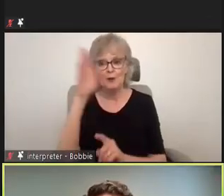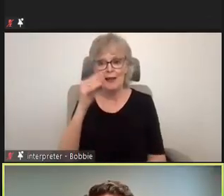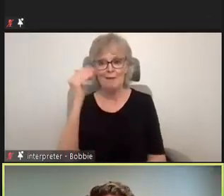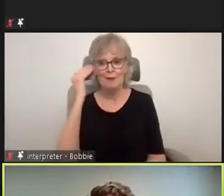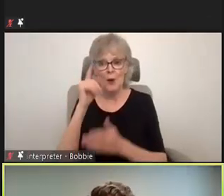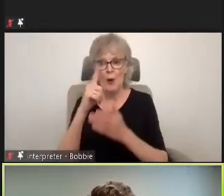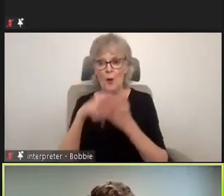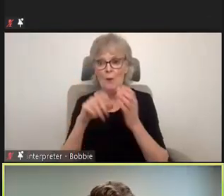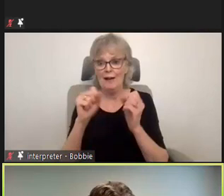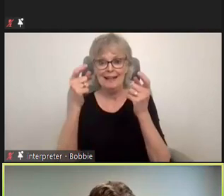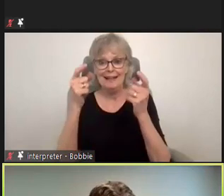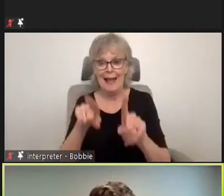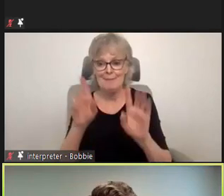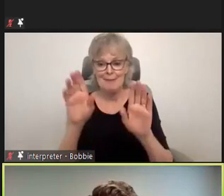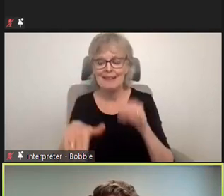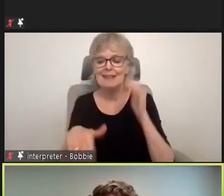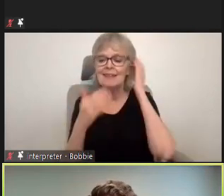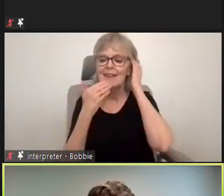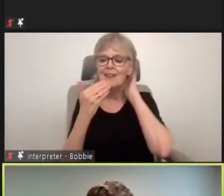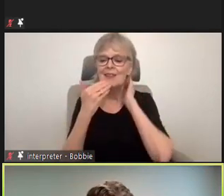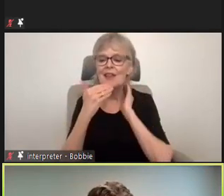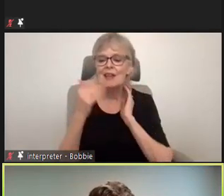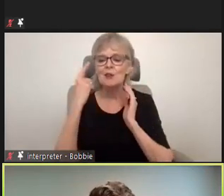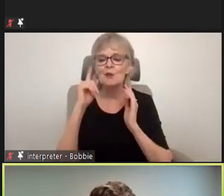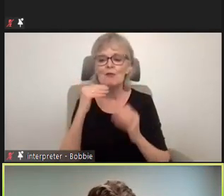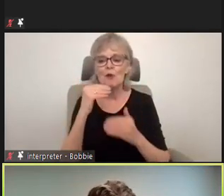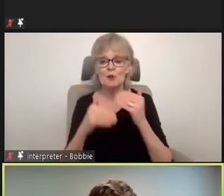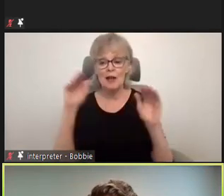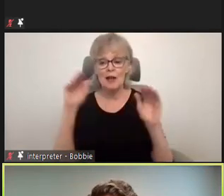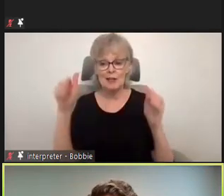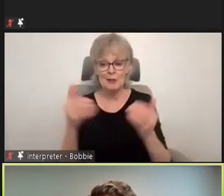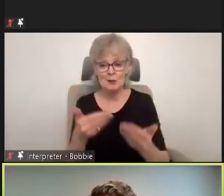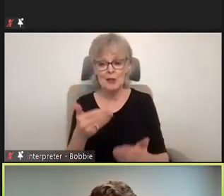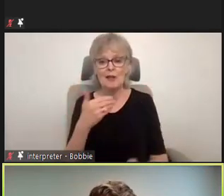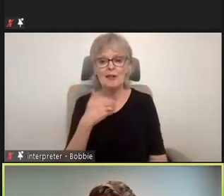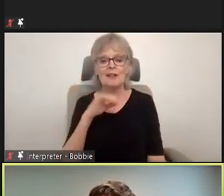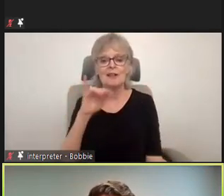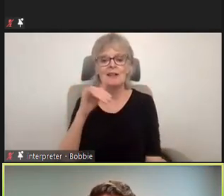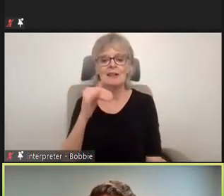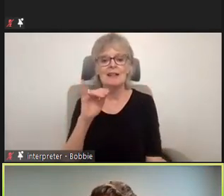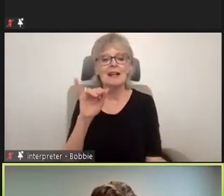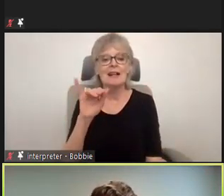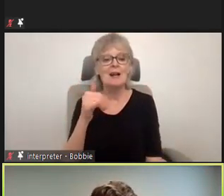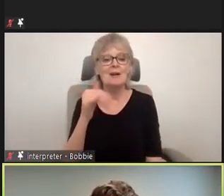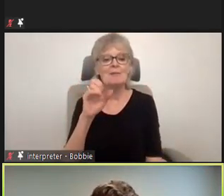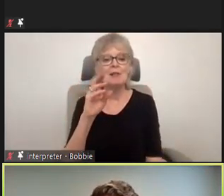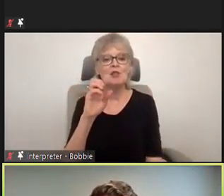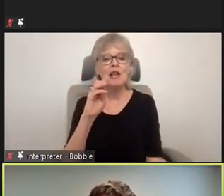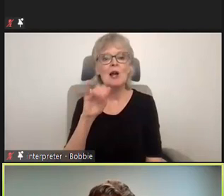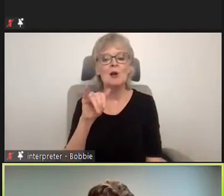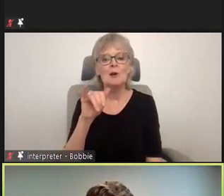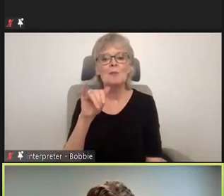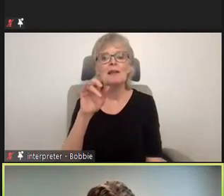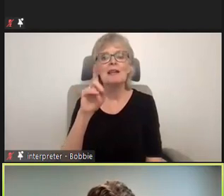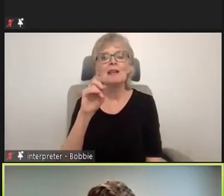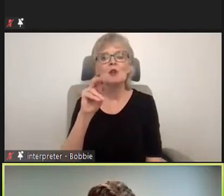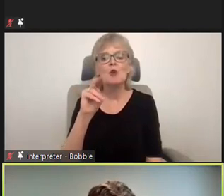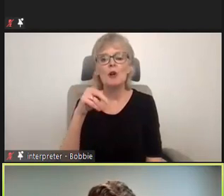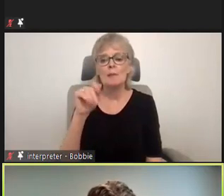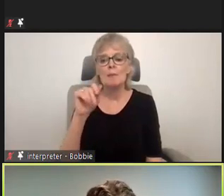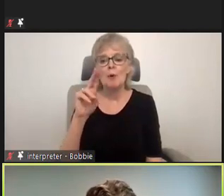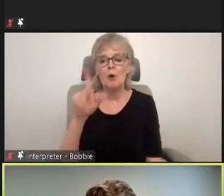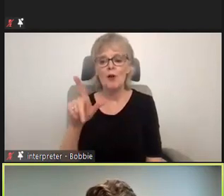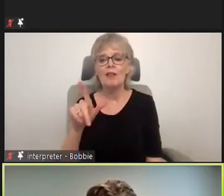minutes. So thanks, Angela, for the kind introduction. Like she said, my name is Jeremy Norden-Paul. I'm the Executive Director of the Washington